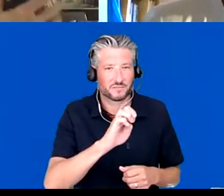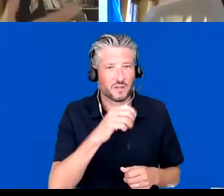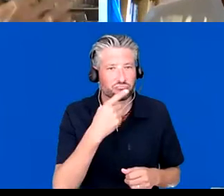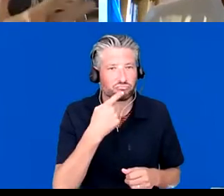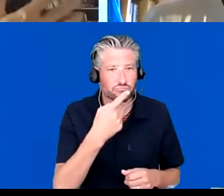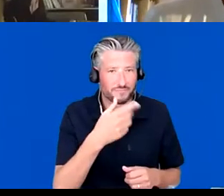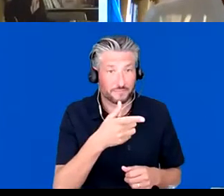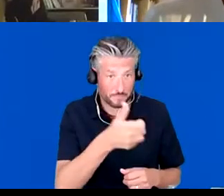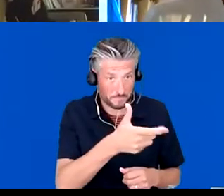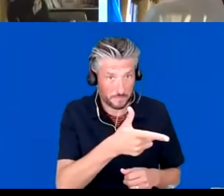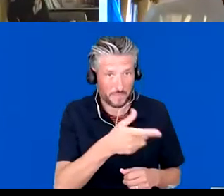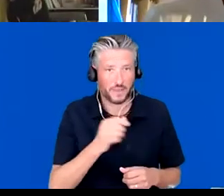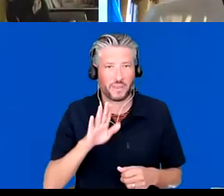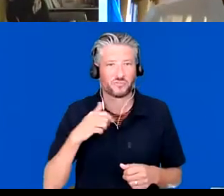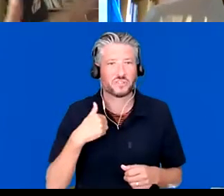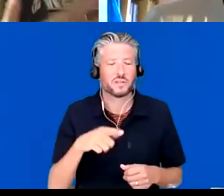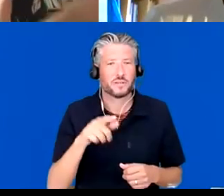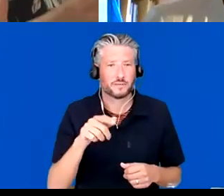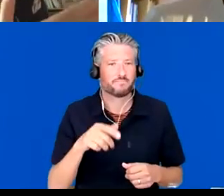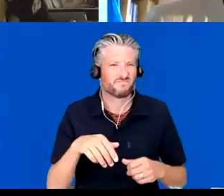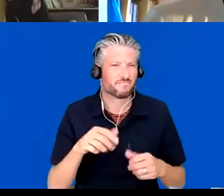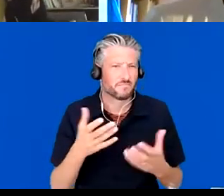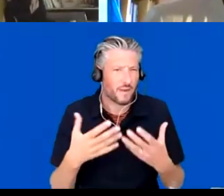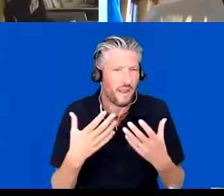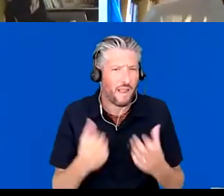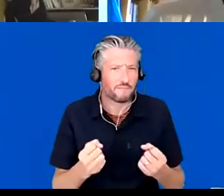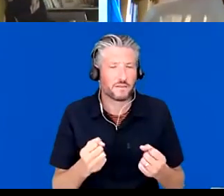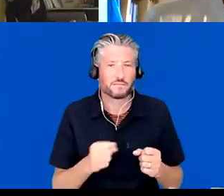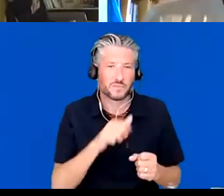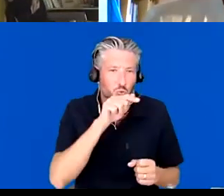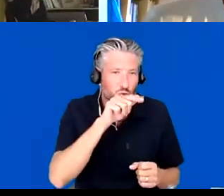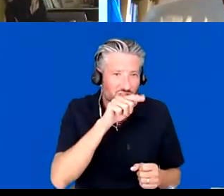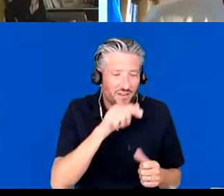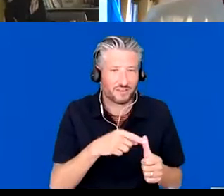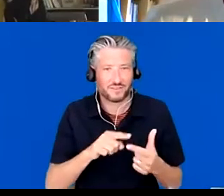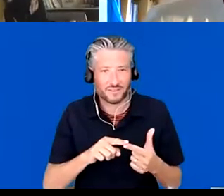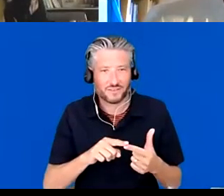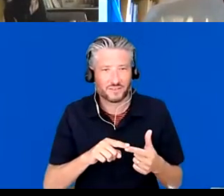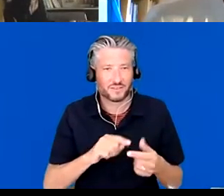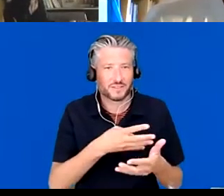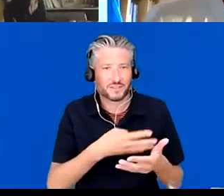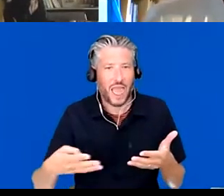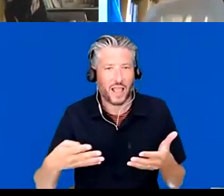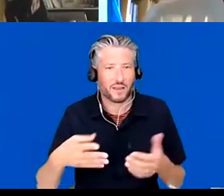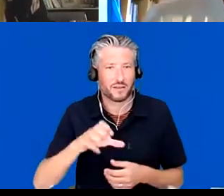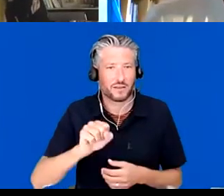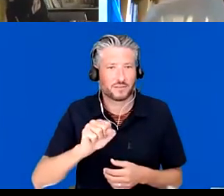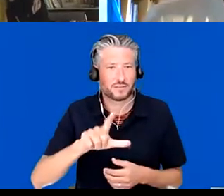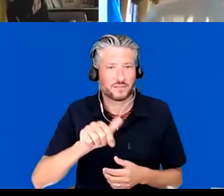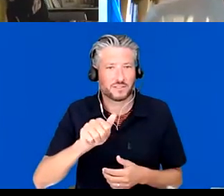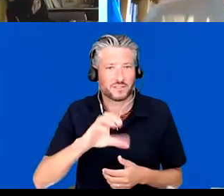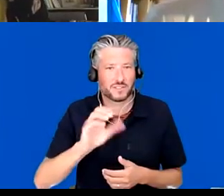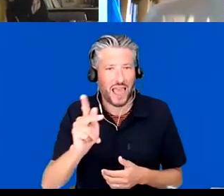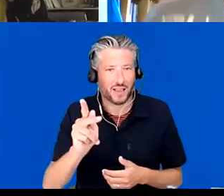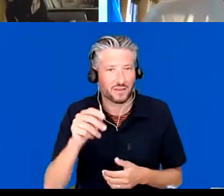the mail's Twitter, Slack, where people could team up as well and you know, just talk or chat a little bit. Then we